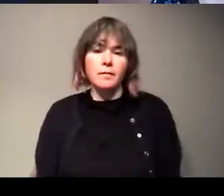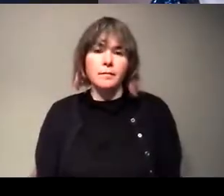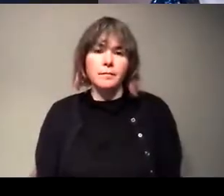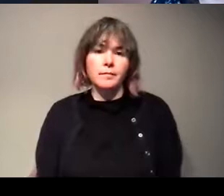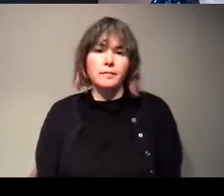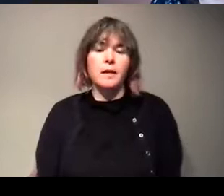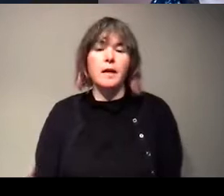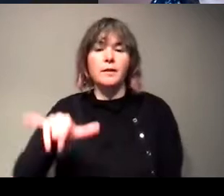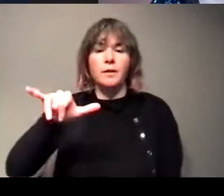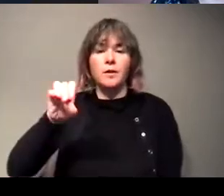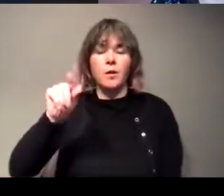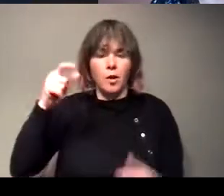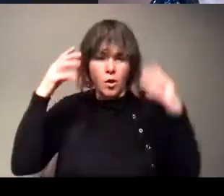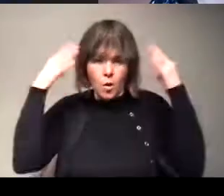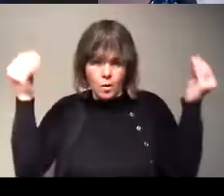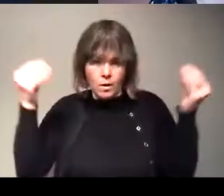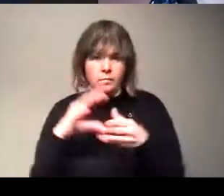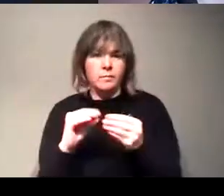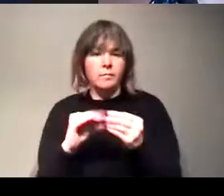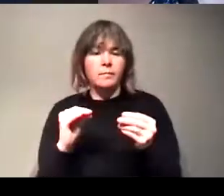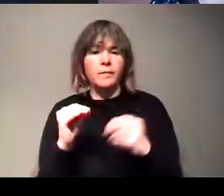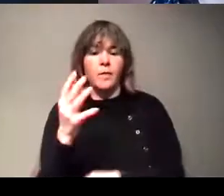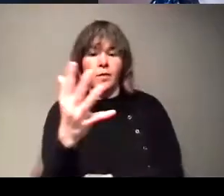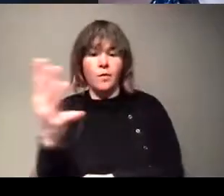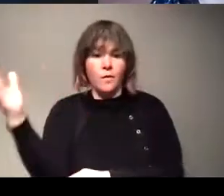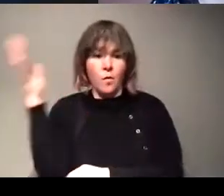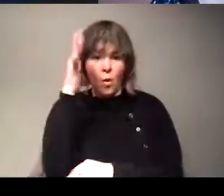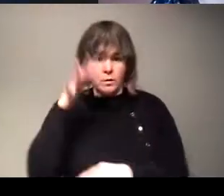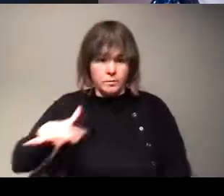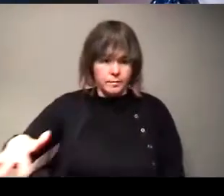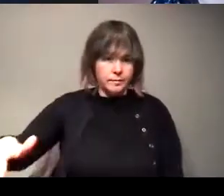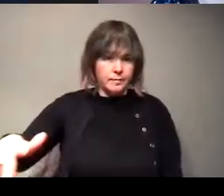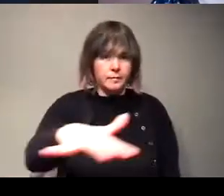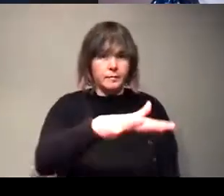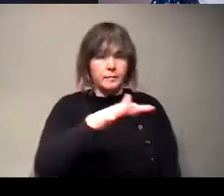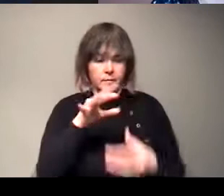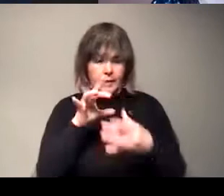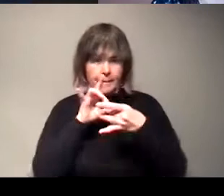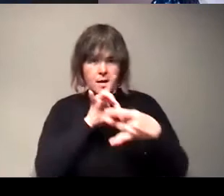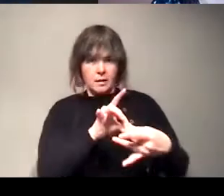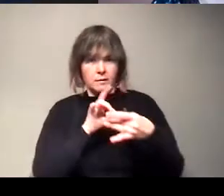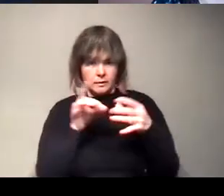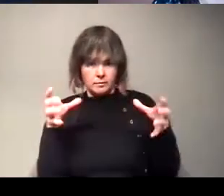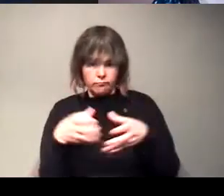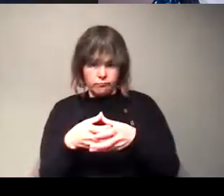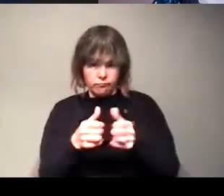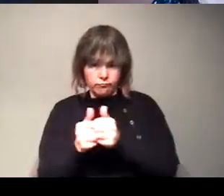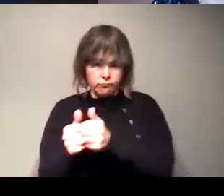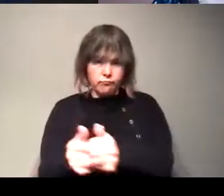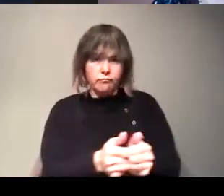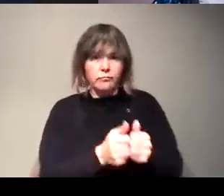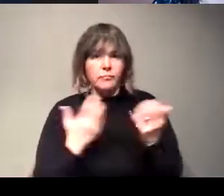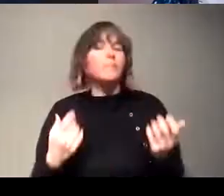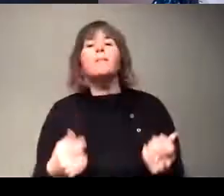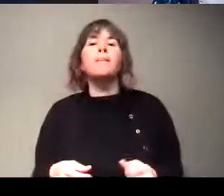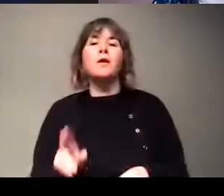Yoda says, you know, the Force that, you know, surrounds us, binds us, you know, brings us together and everything. So it